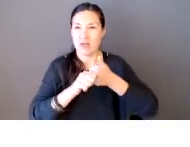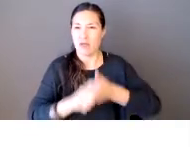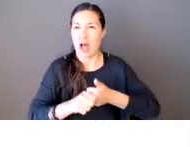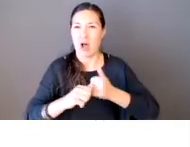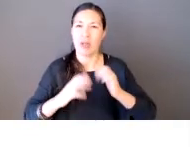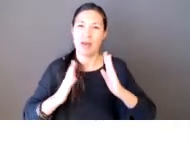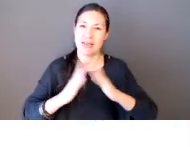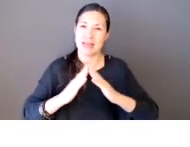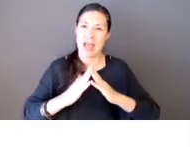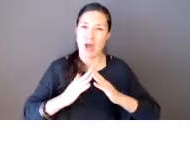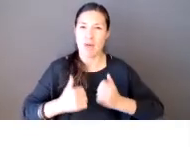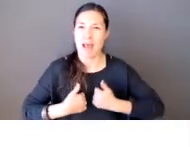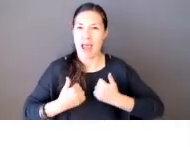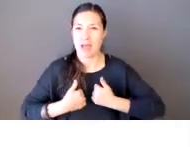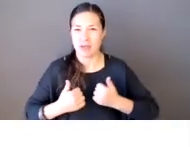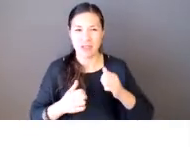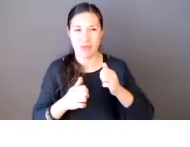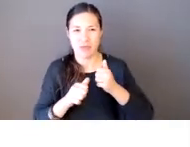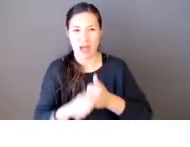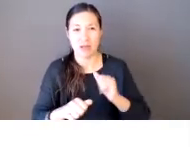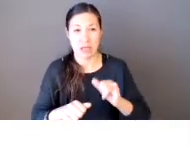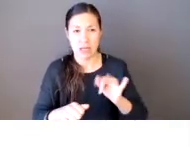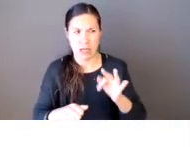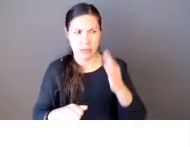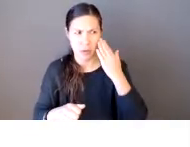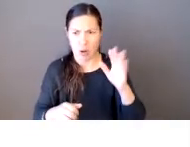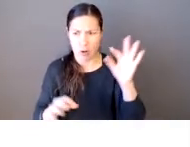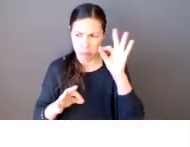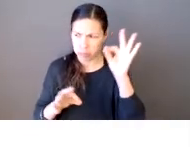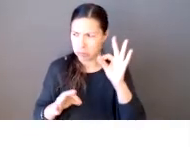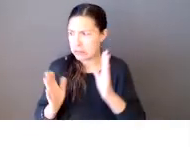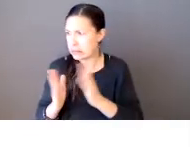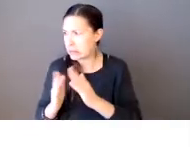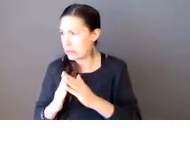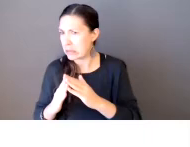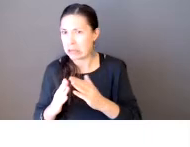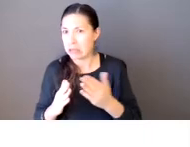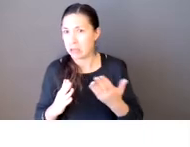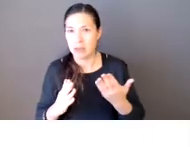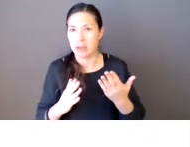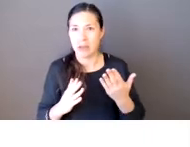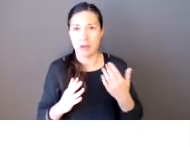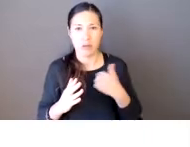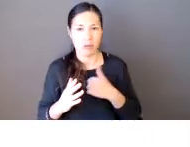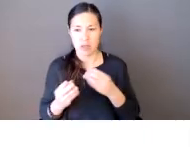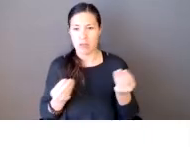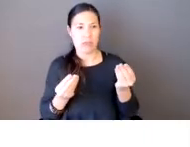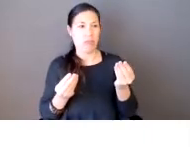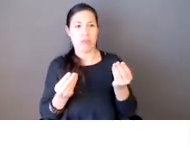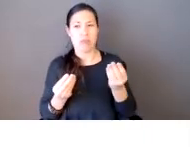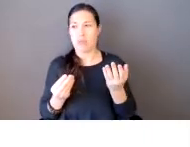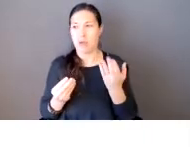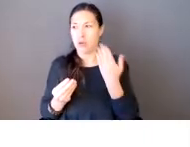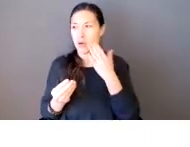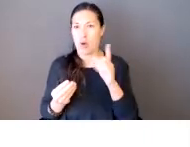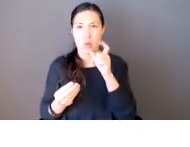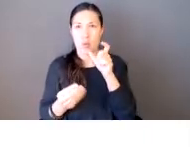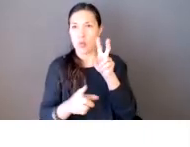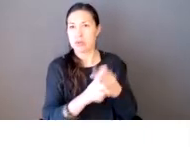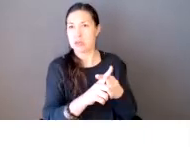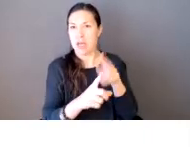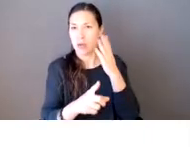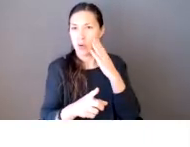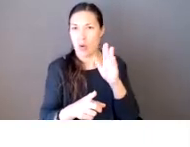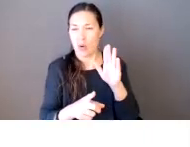address, if you don't have a city or town, then we're not going to know what to do with it. And as I said before, for mandated reporters, it replaces the oral